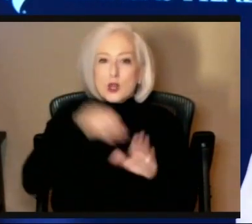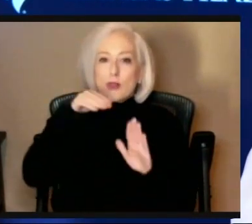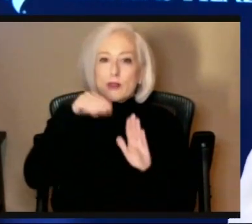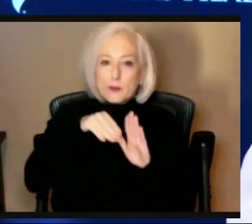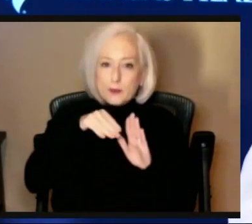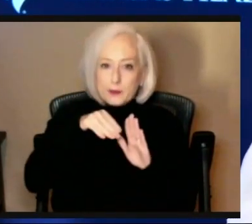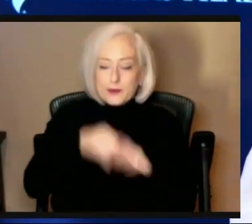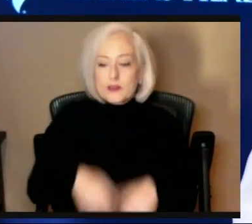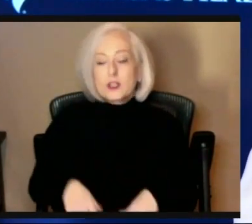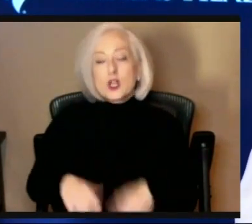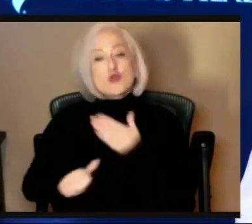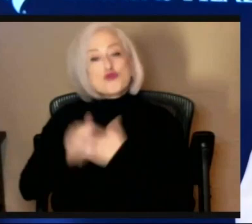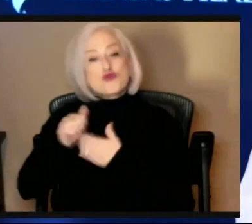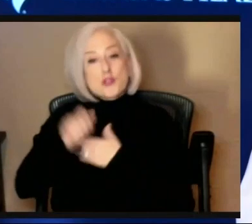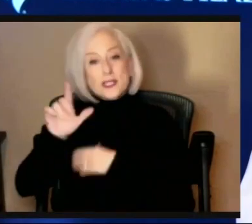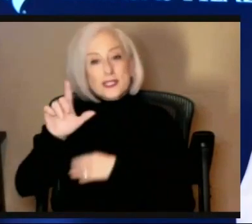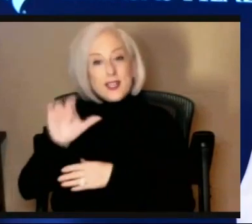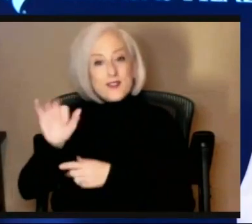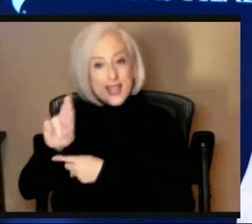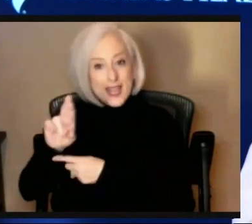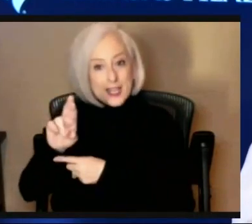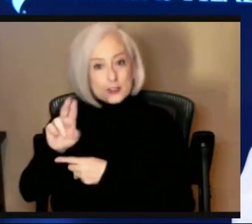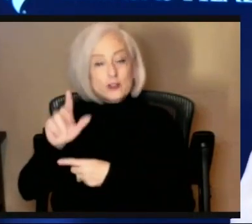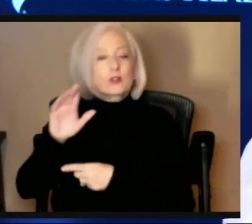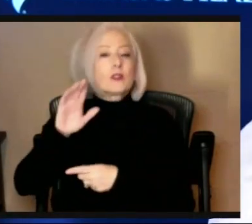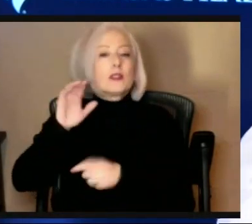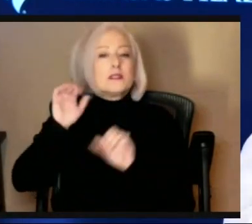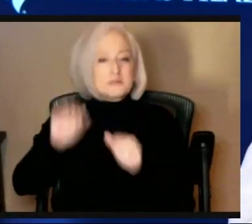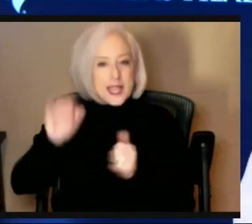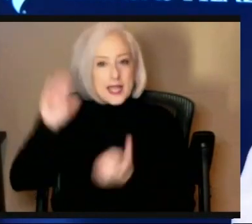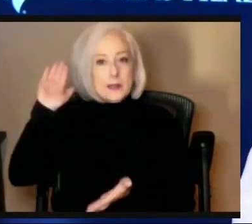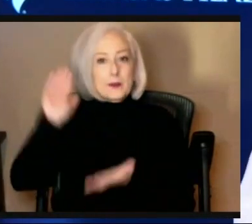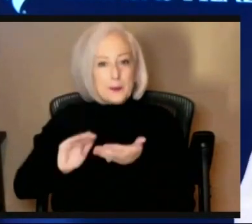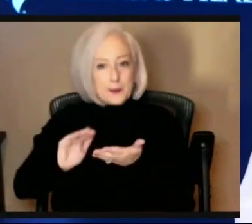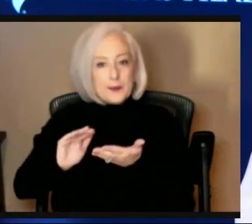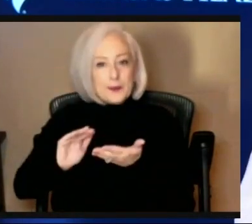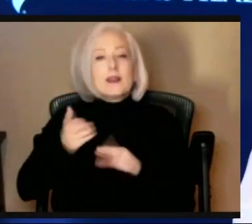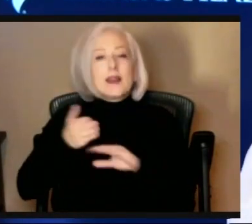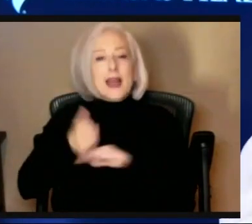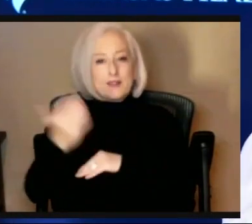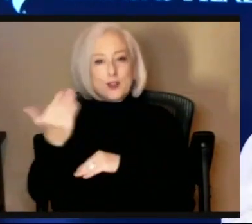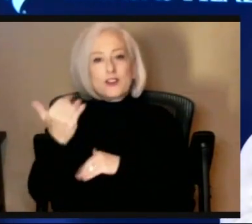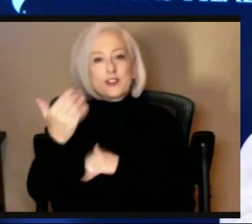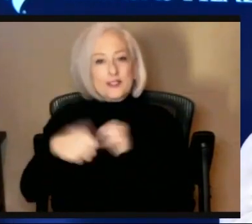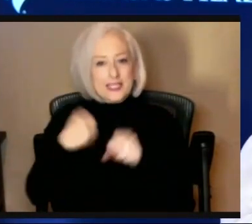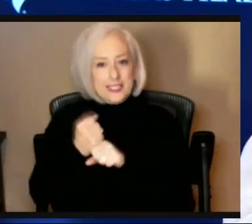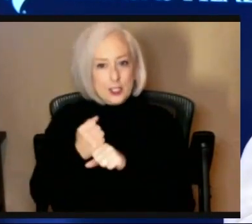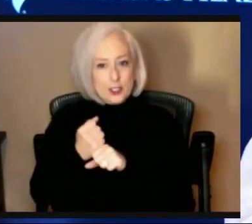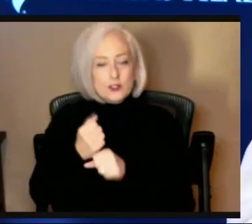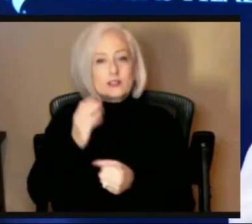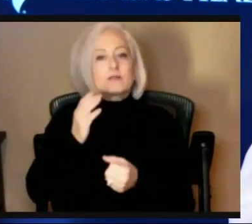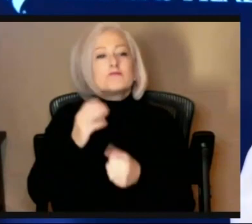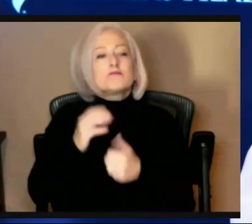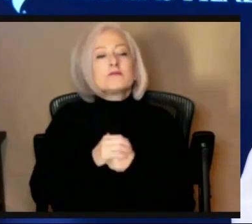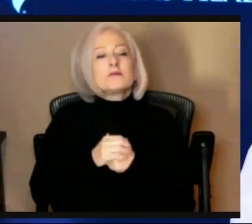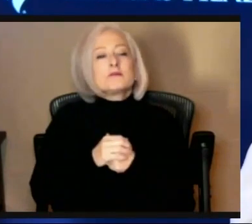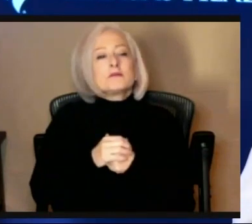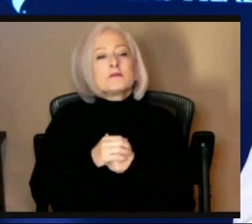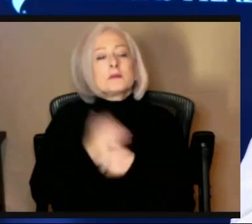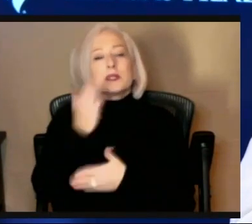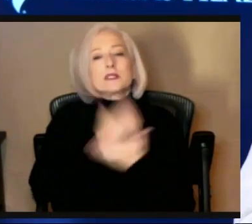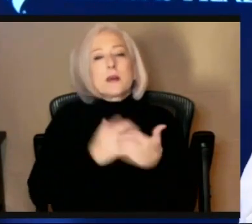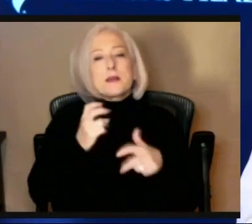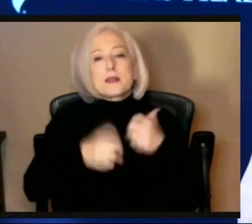after about 15 years or so, but some of the other issues with long-term smoking still continue. For